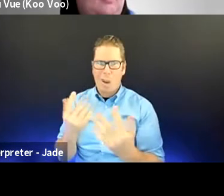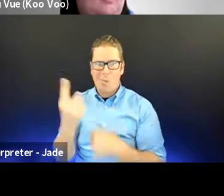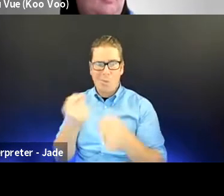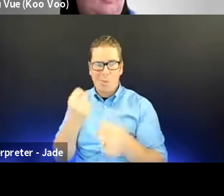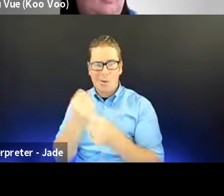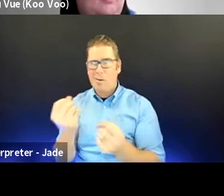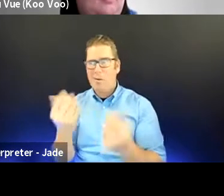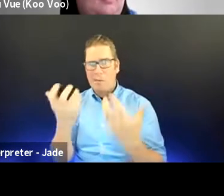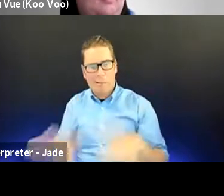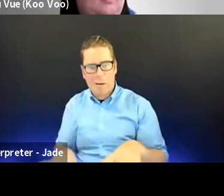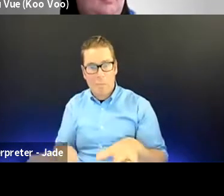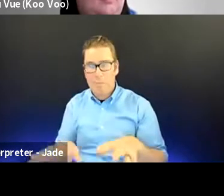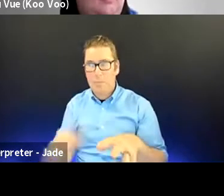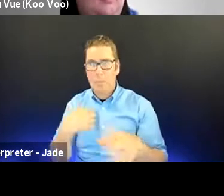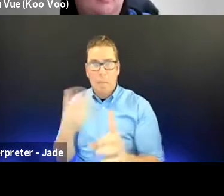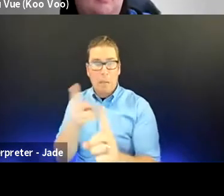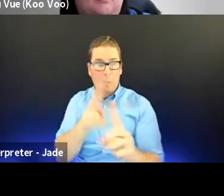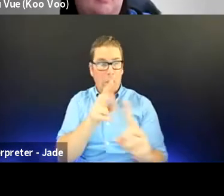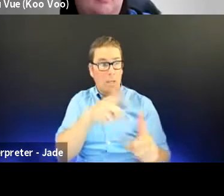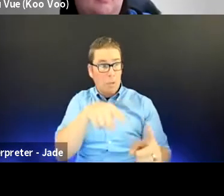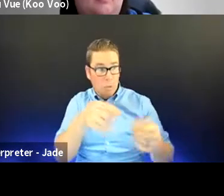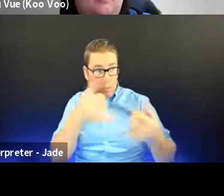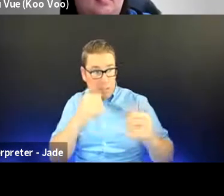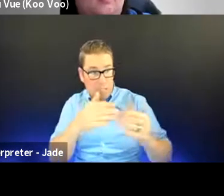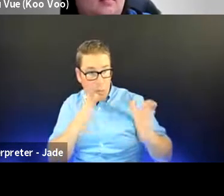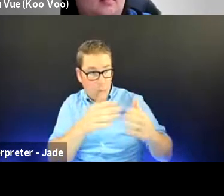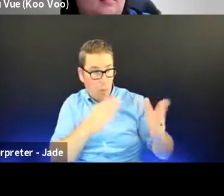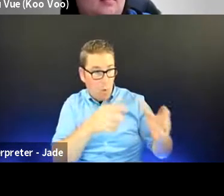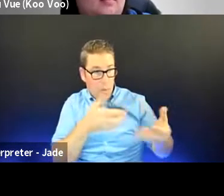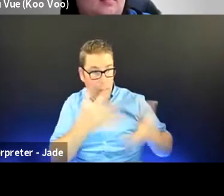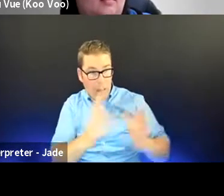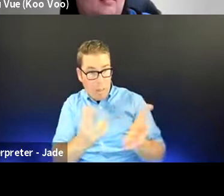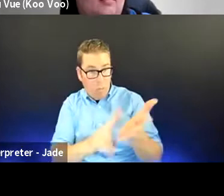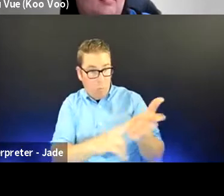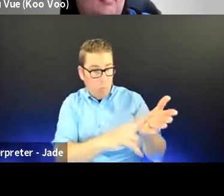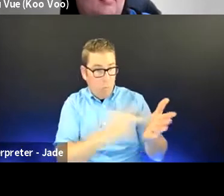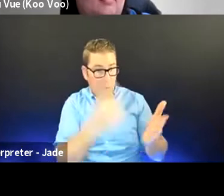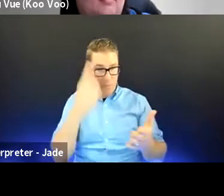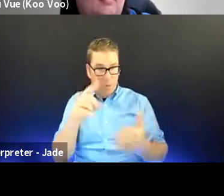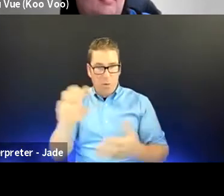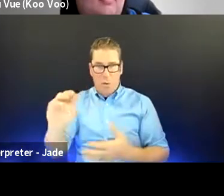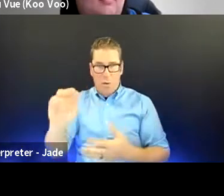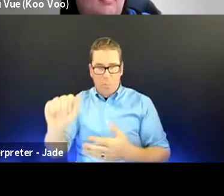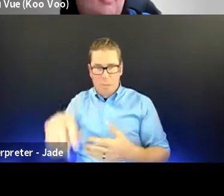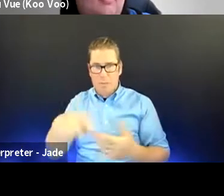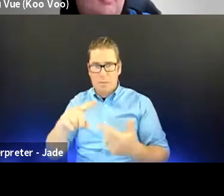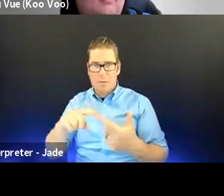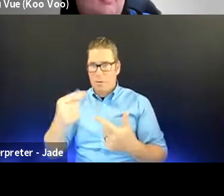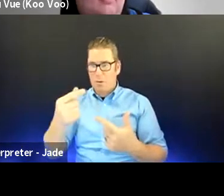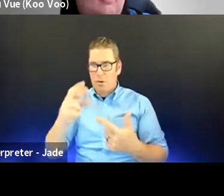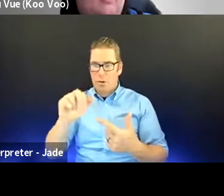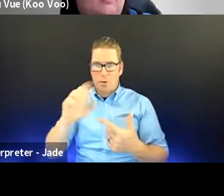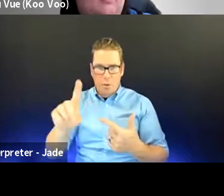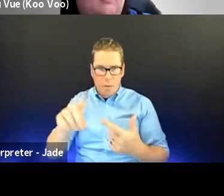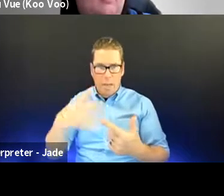And Fresno State was one of the programs that was still having rolling admissions for their grad program, their master's program in the biotechnology.